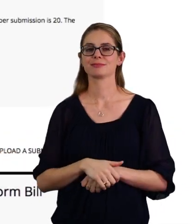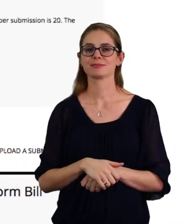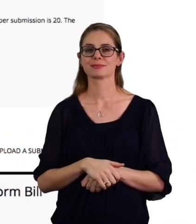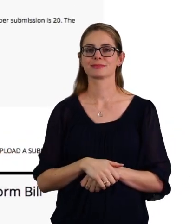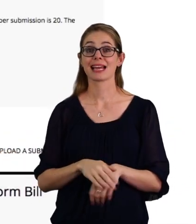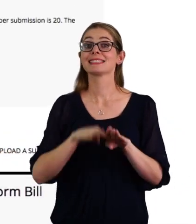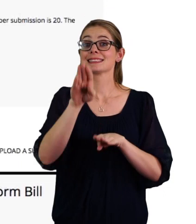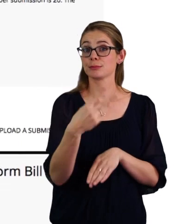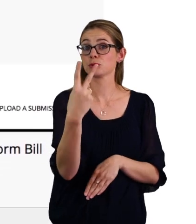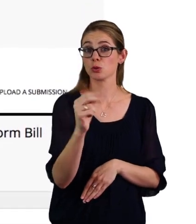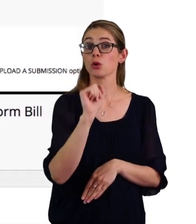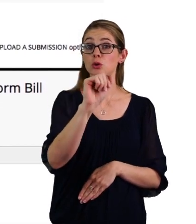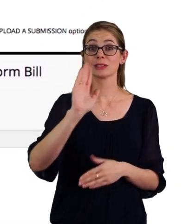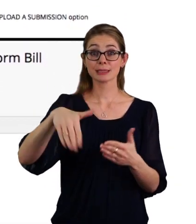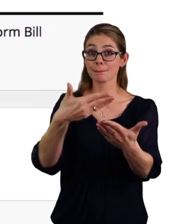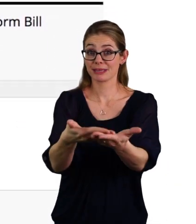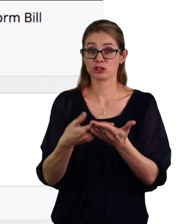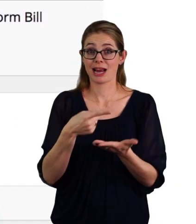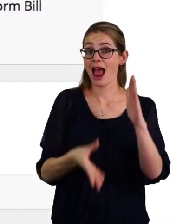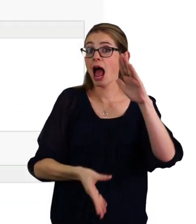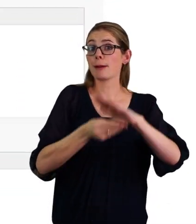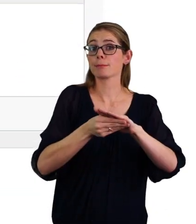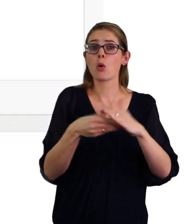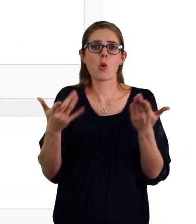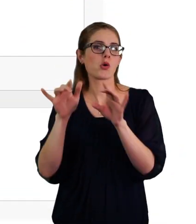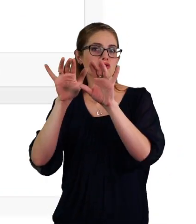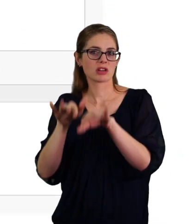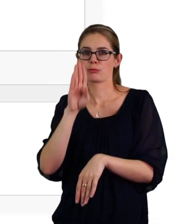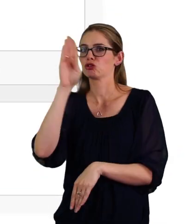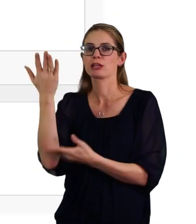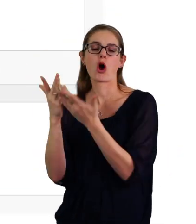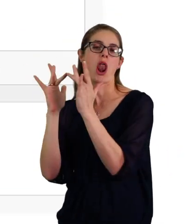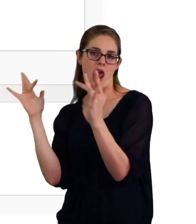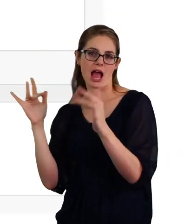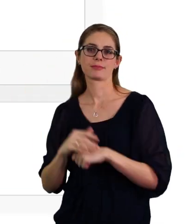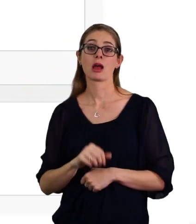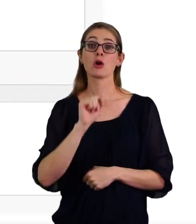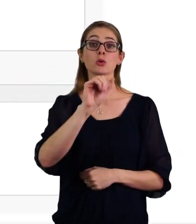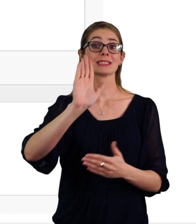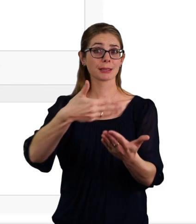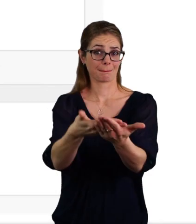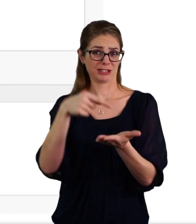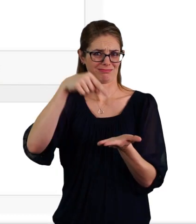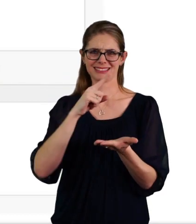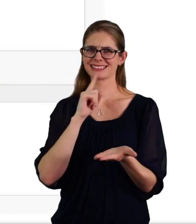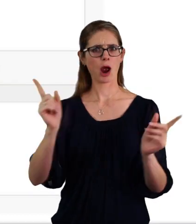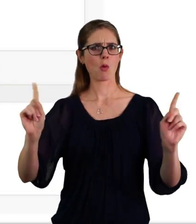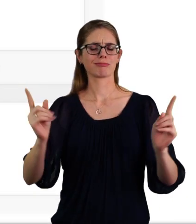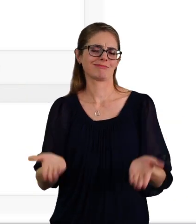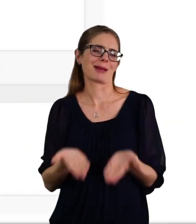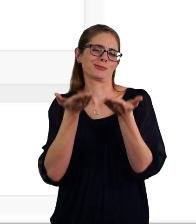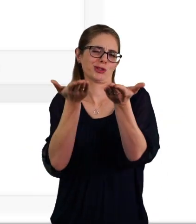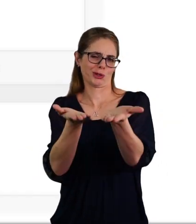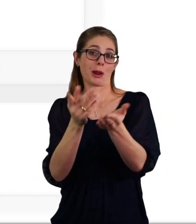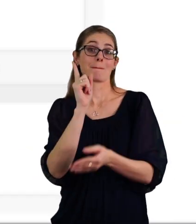submission. You can upload it as a file, or you can write it directly into the online form. What you say in your submission is up to you, but remember that the